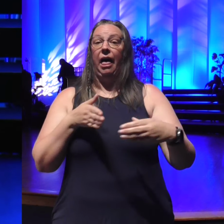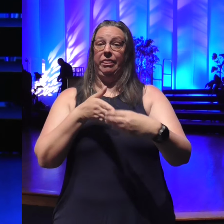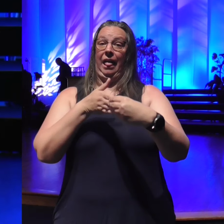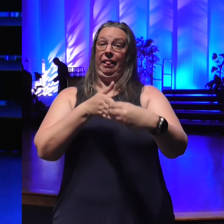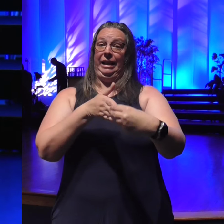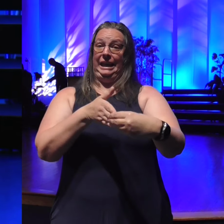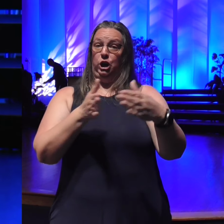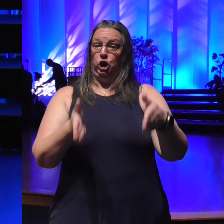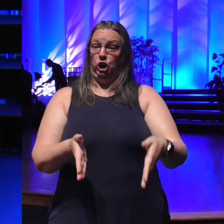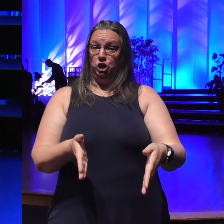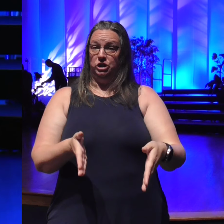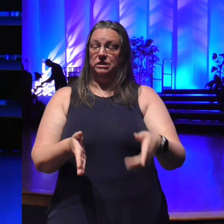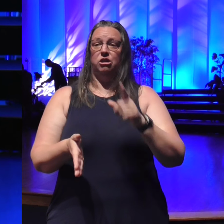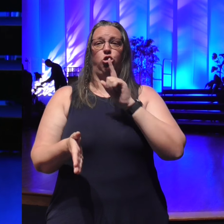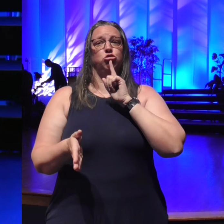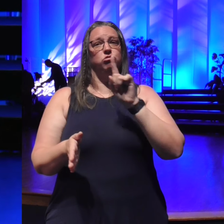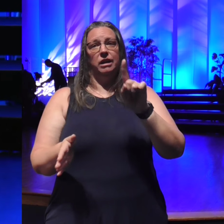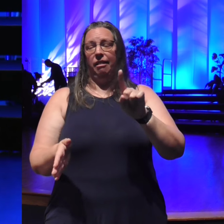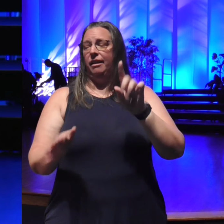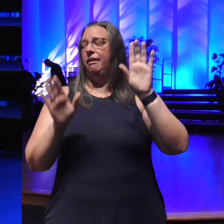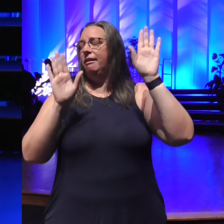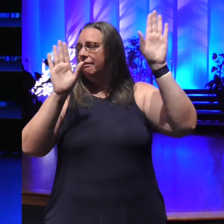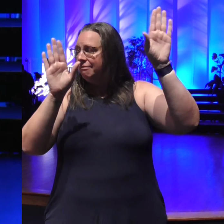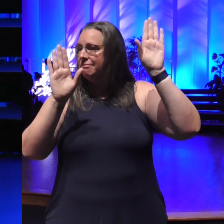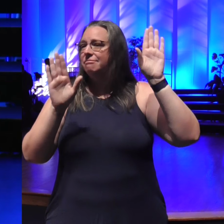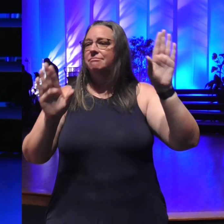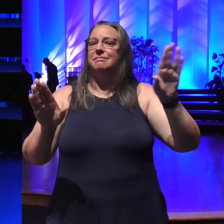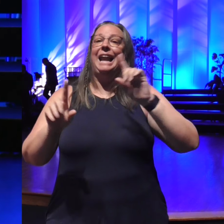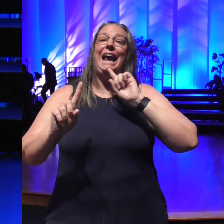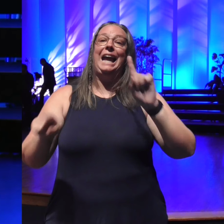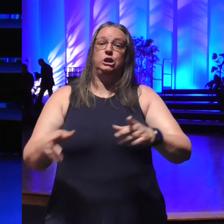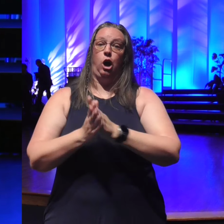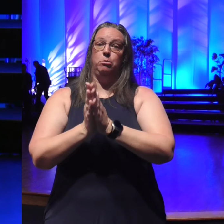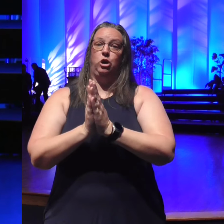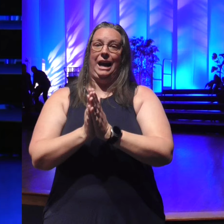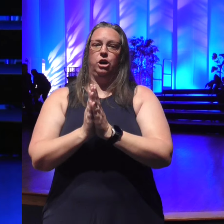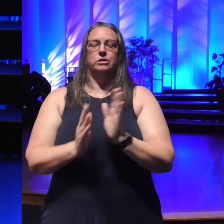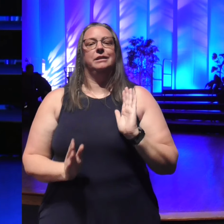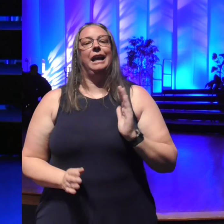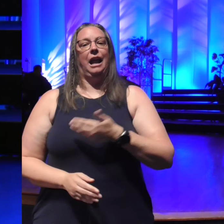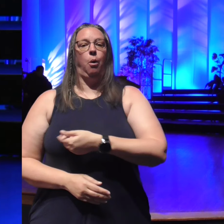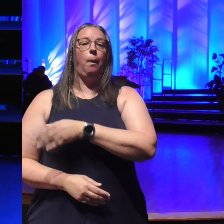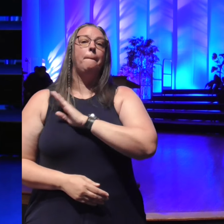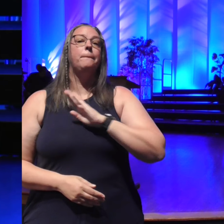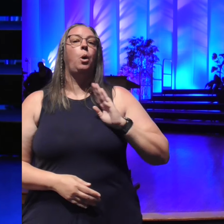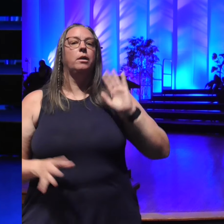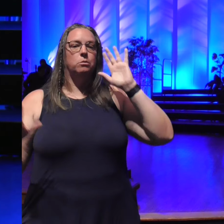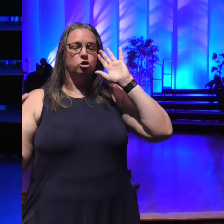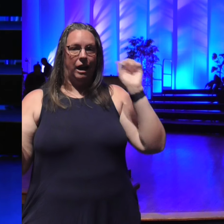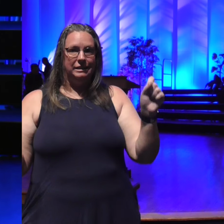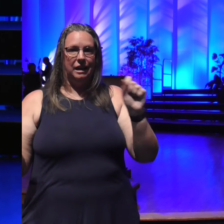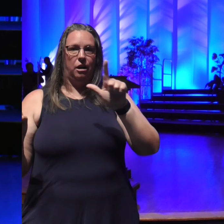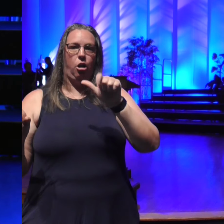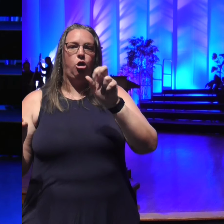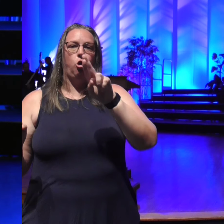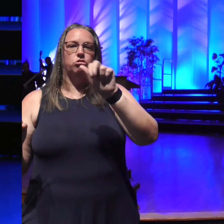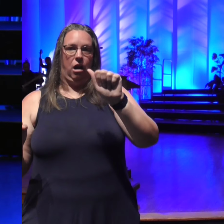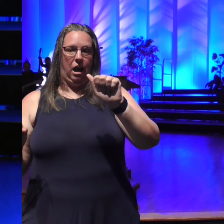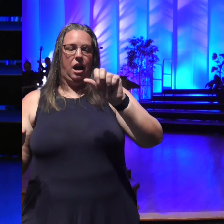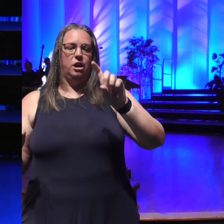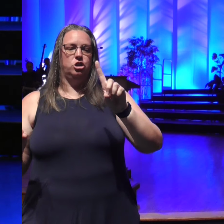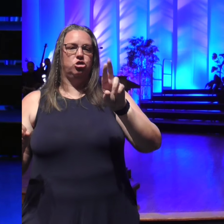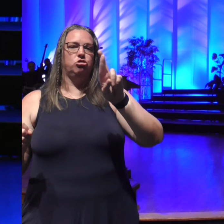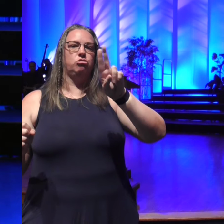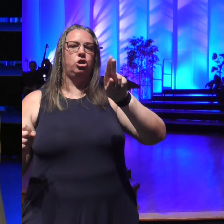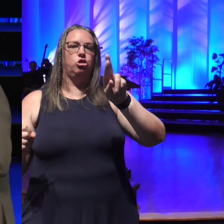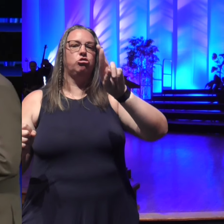are absolutely incredible answered prayers, including our board president, Laura Drury, who I'm going to call up here